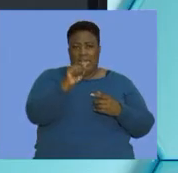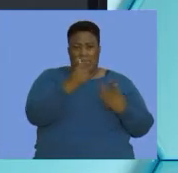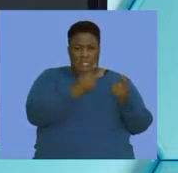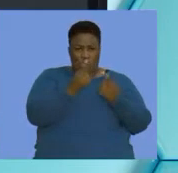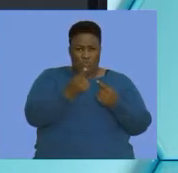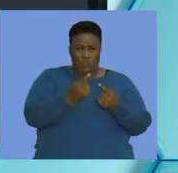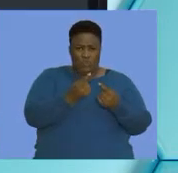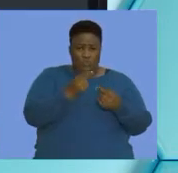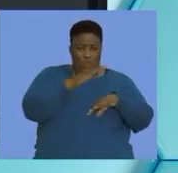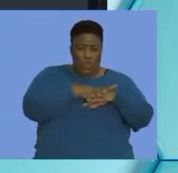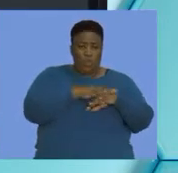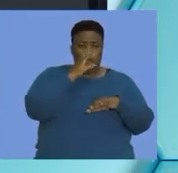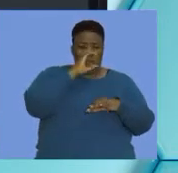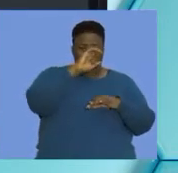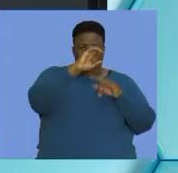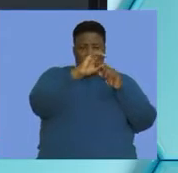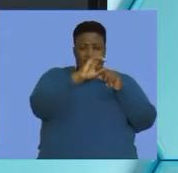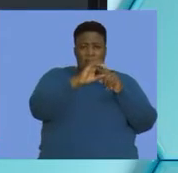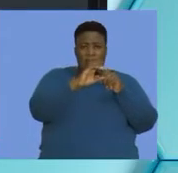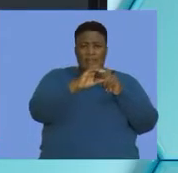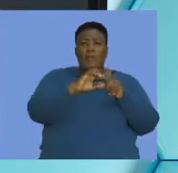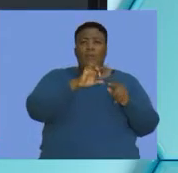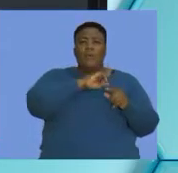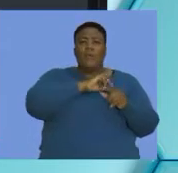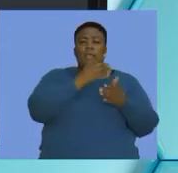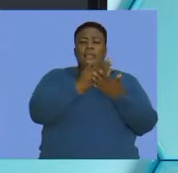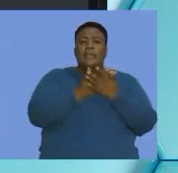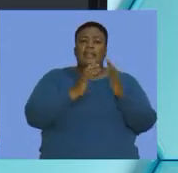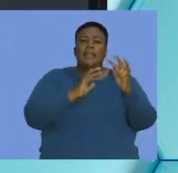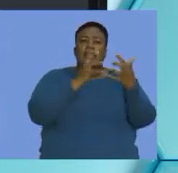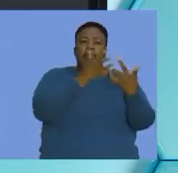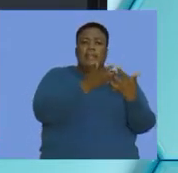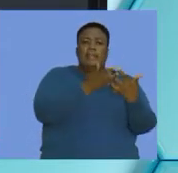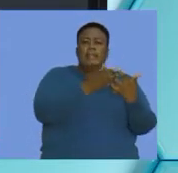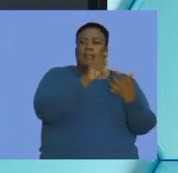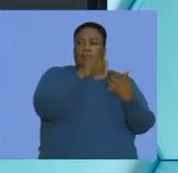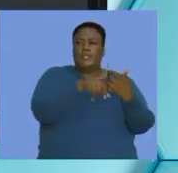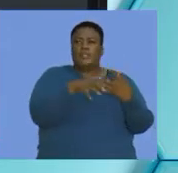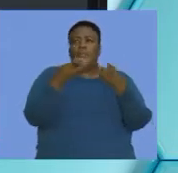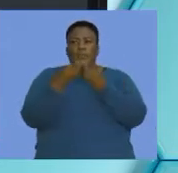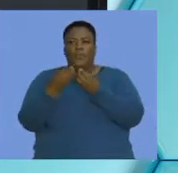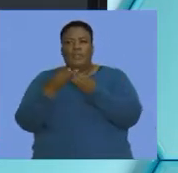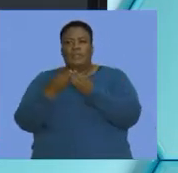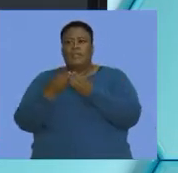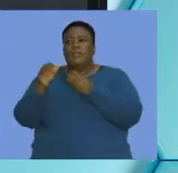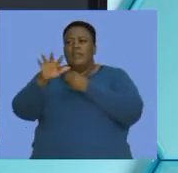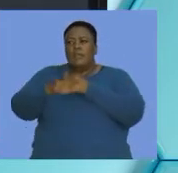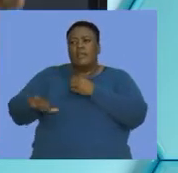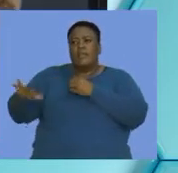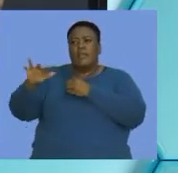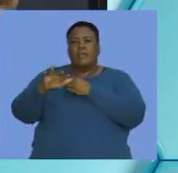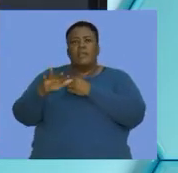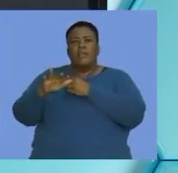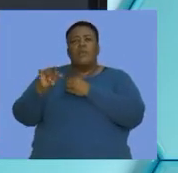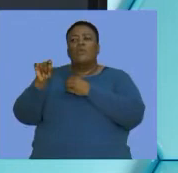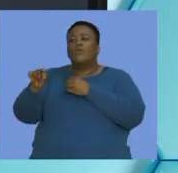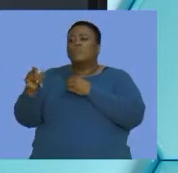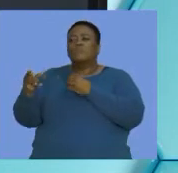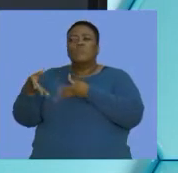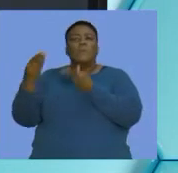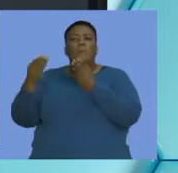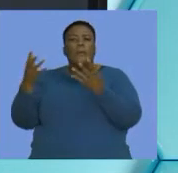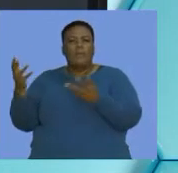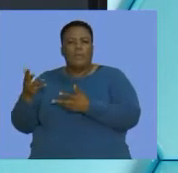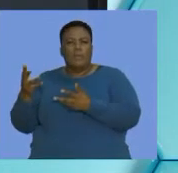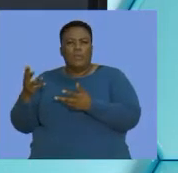been DNA fingerprinted. And this is essentially to be able to link a possible poacher to a site where a rhino has